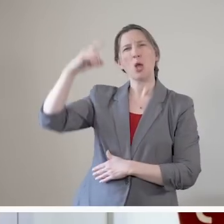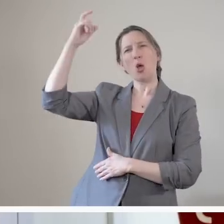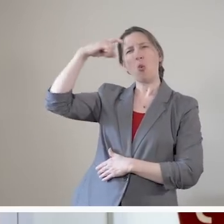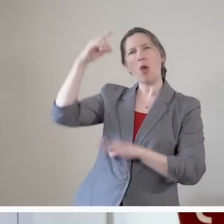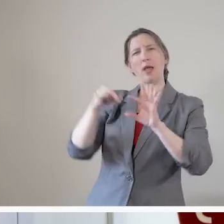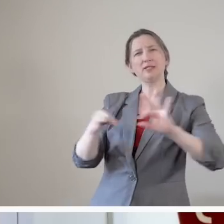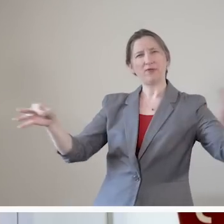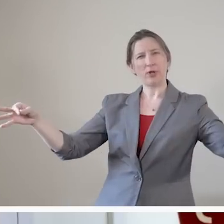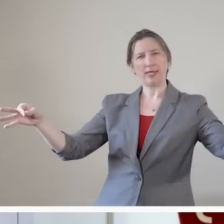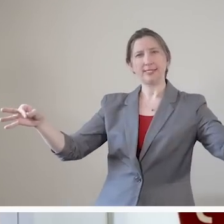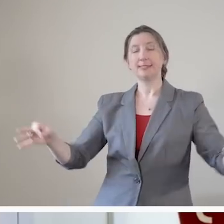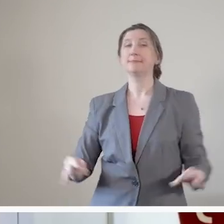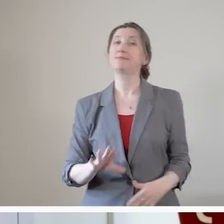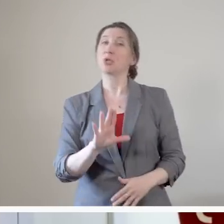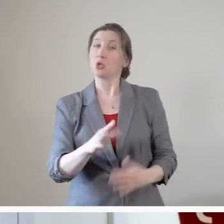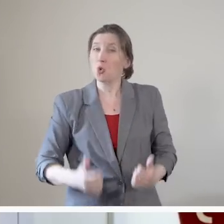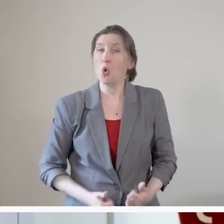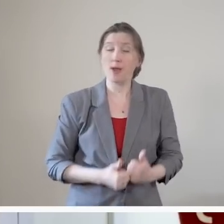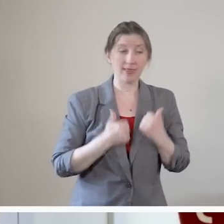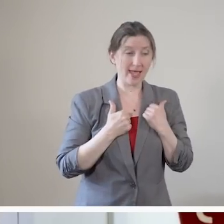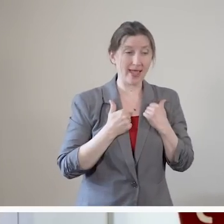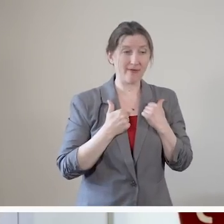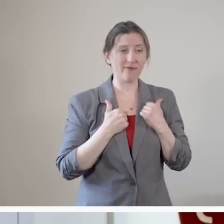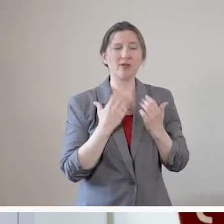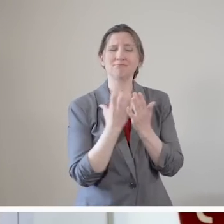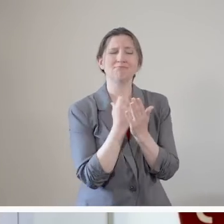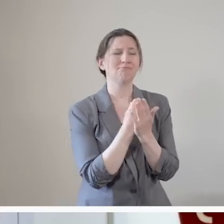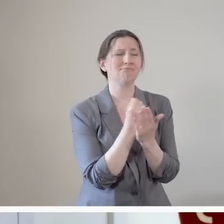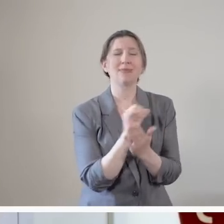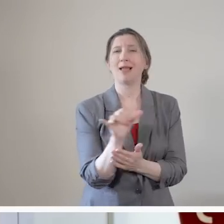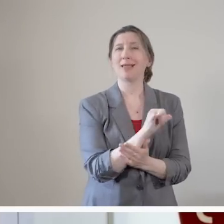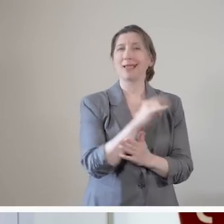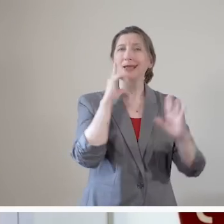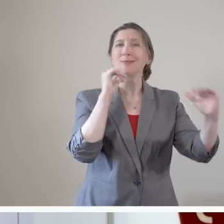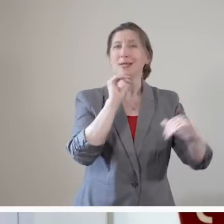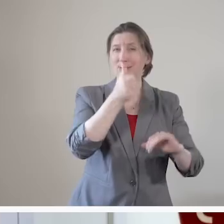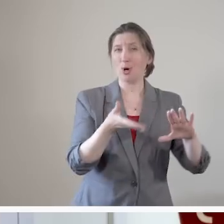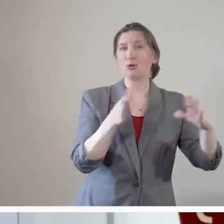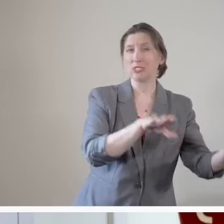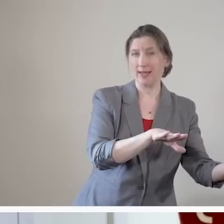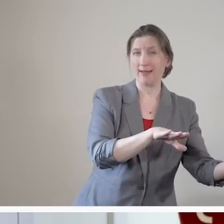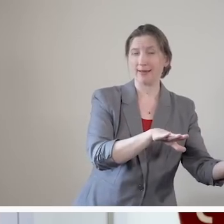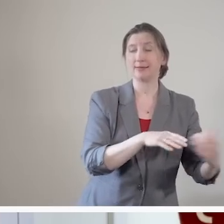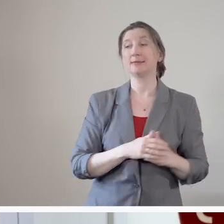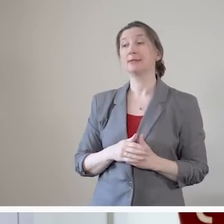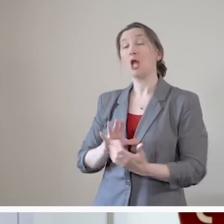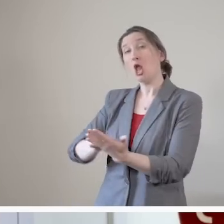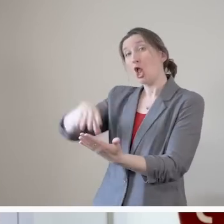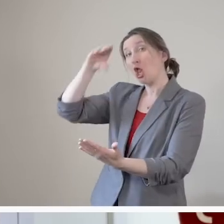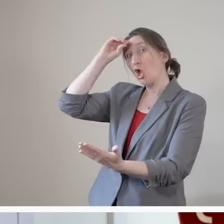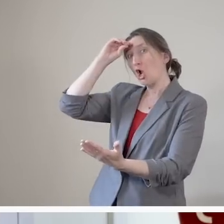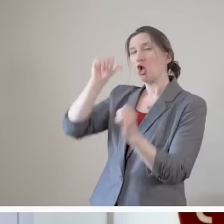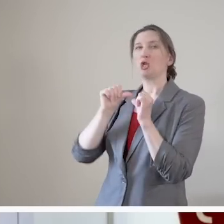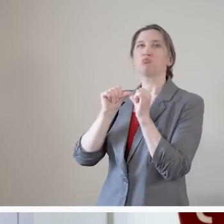wise, probably Gandhi, said, live as if you were going to die tomorrow, learn as if you were to